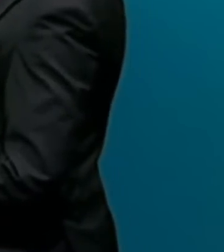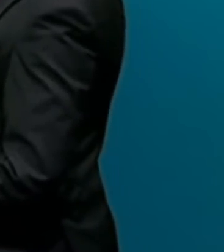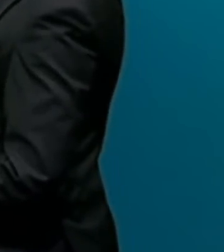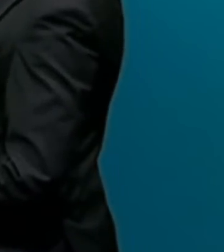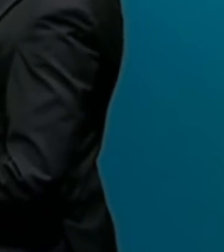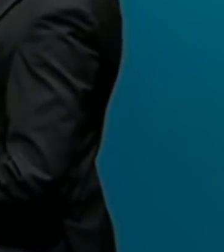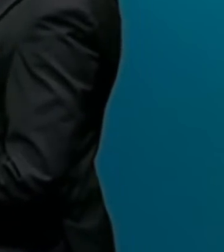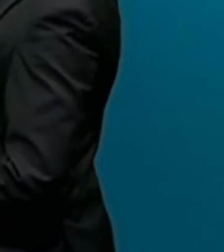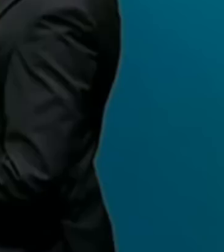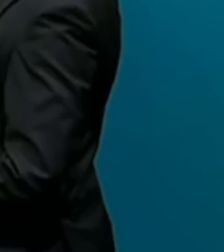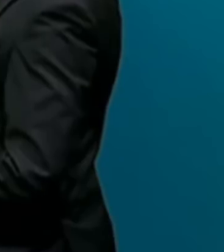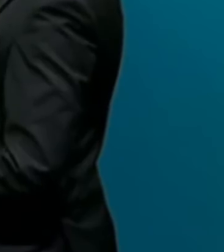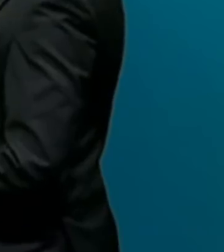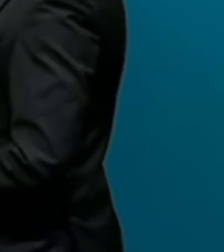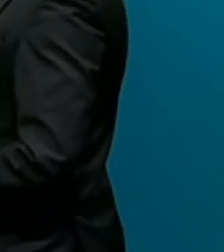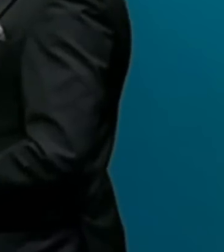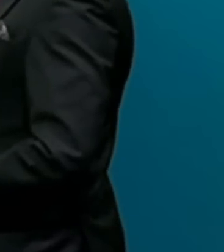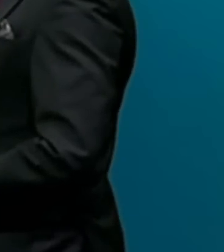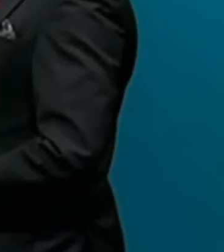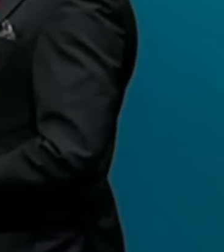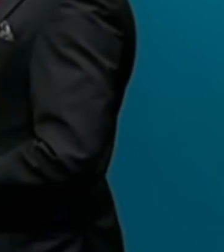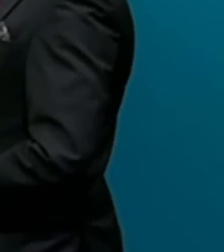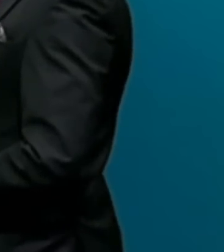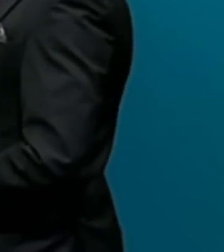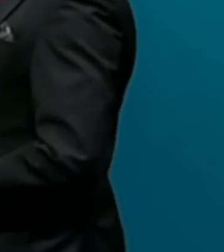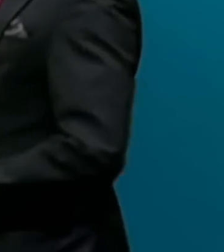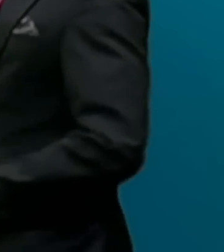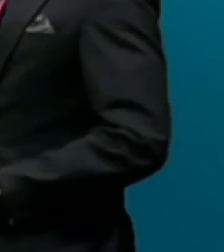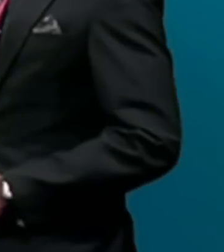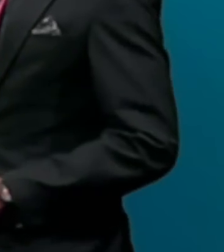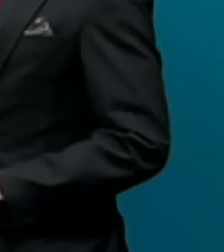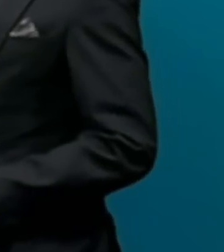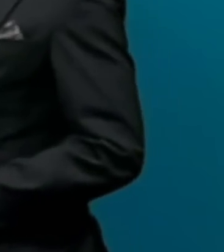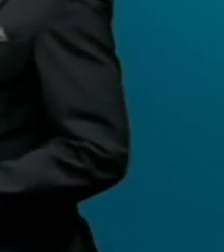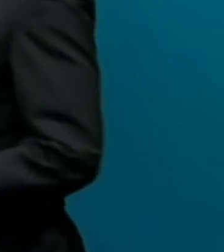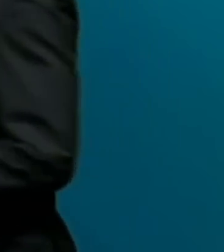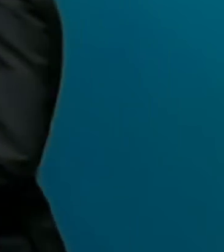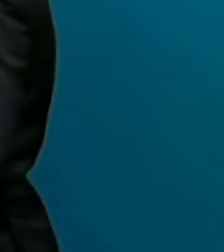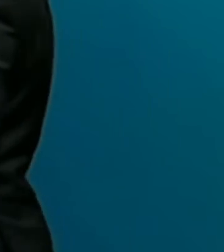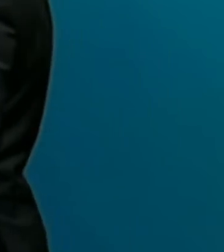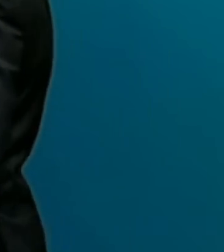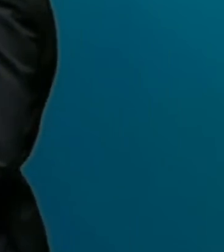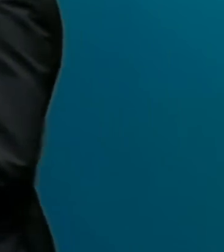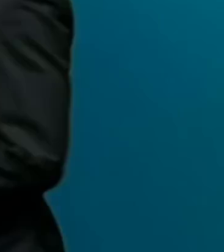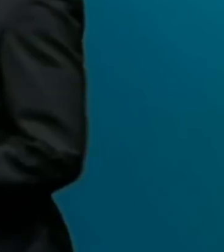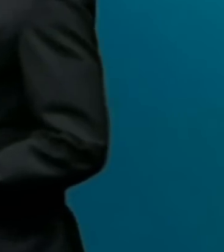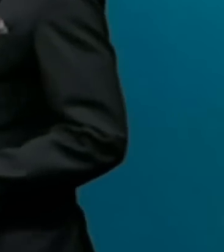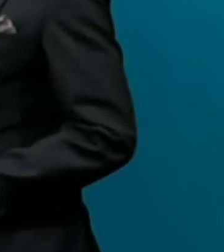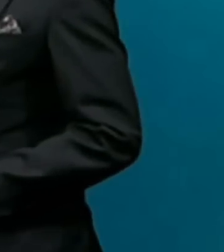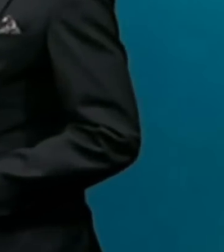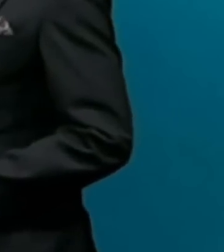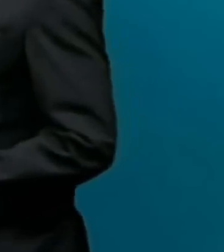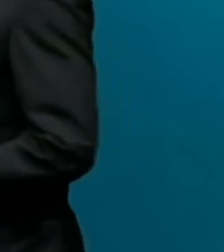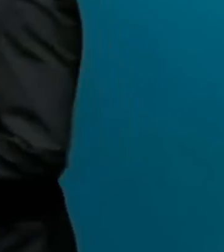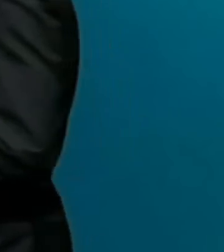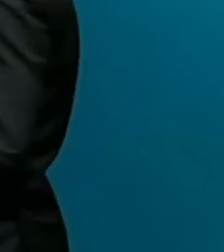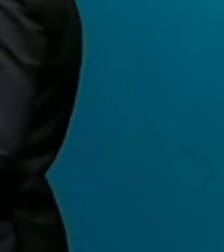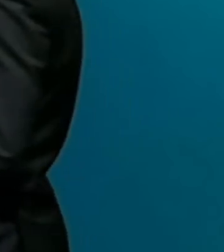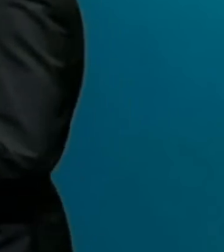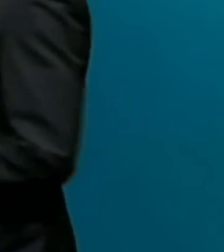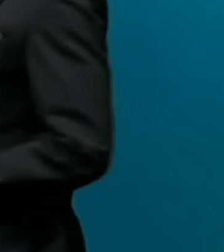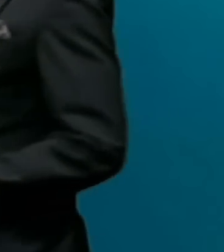tša province ya Gauteng a re lebeletše gona ka kwa KwaZulu-Natal ke fela marioma ka bana a batla go apešitše fela ke dikgodi ka Motsekapa go bontšha go tla